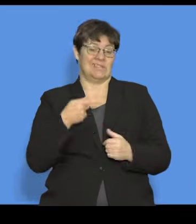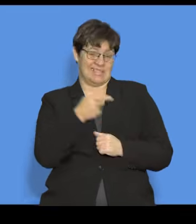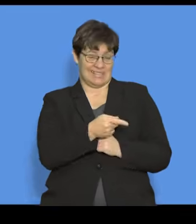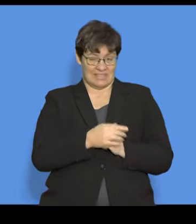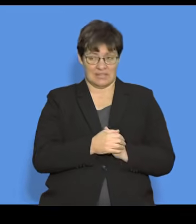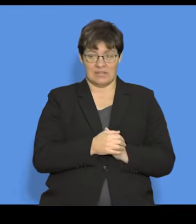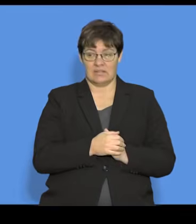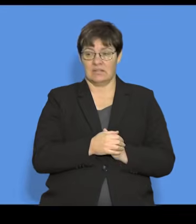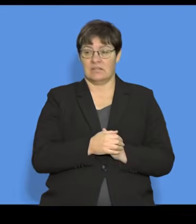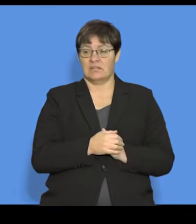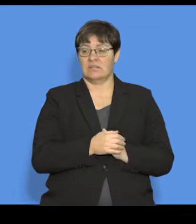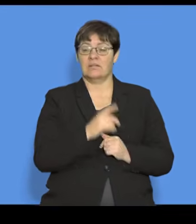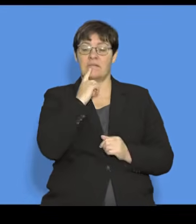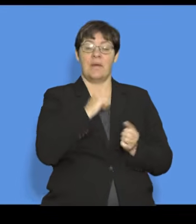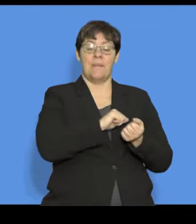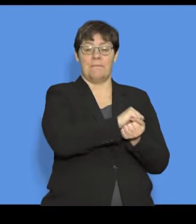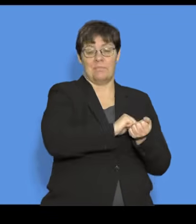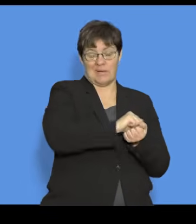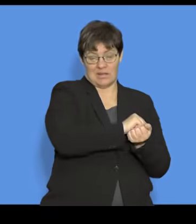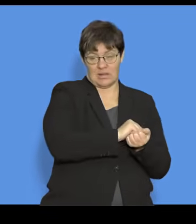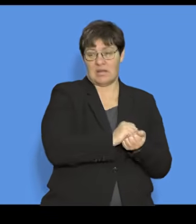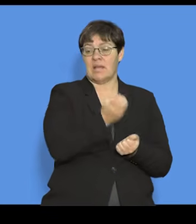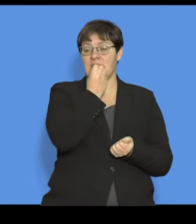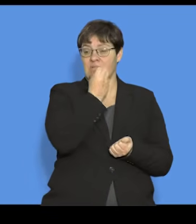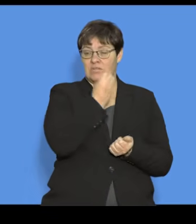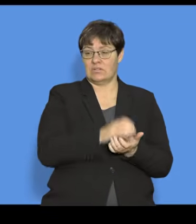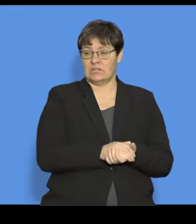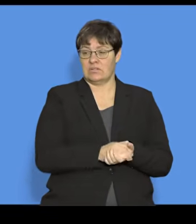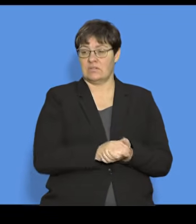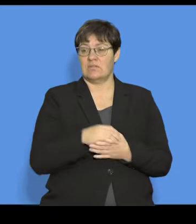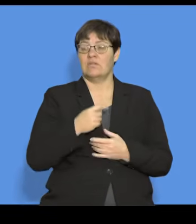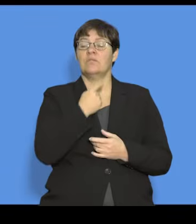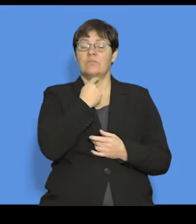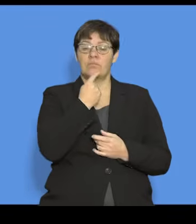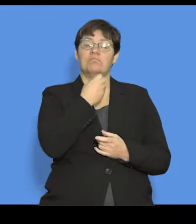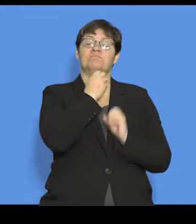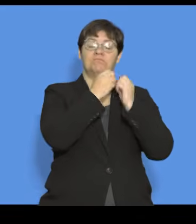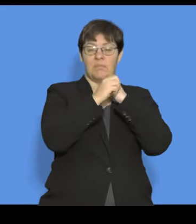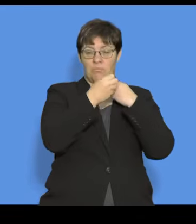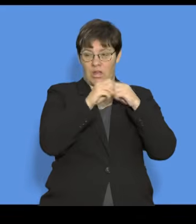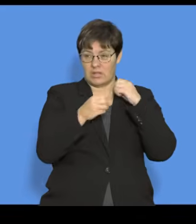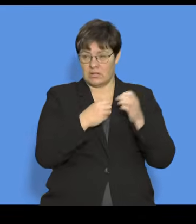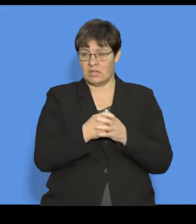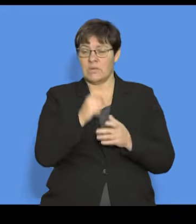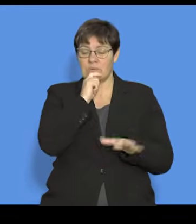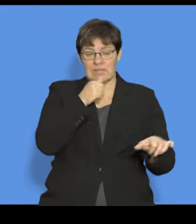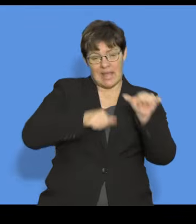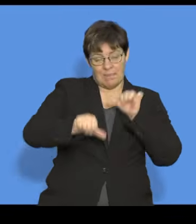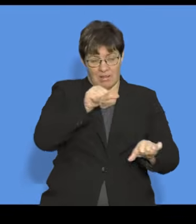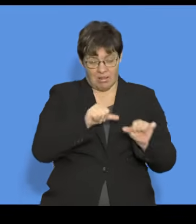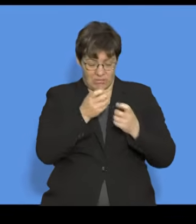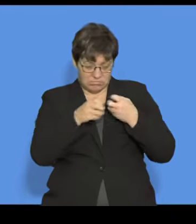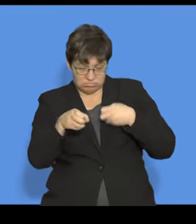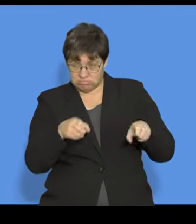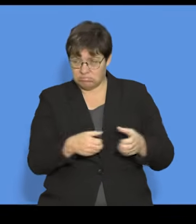happens. So mechanical digestion occurs during digestion. Then the pieces of food are broken down using chemical digestion,